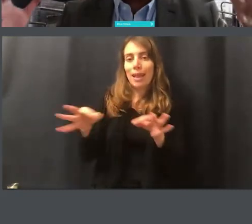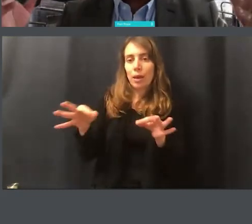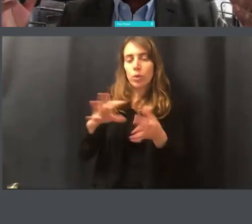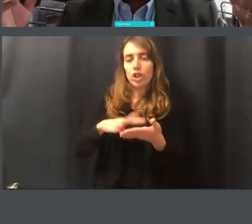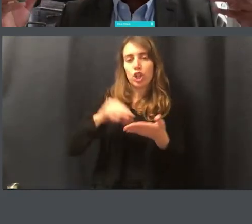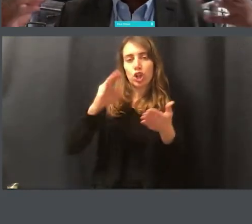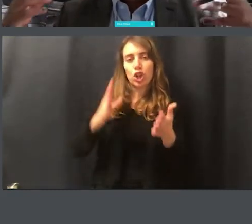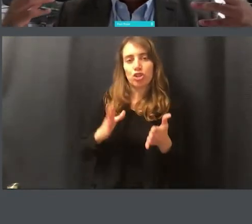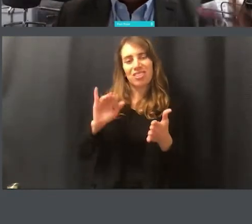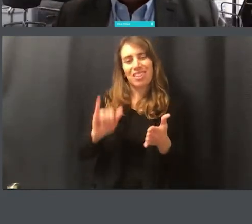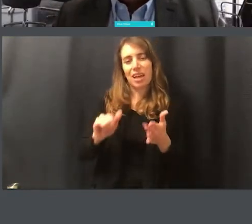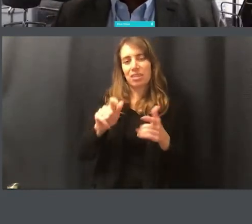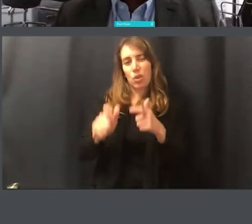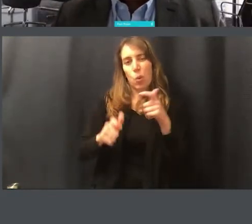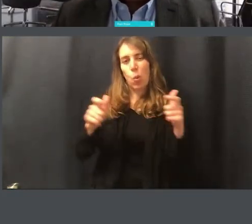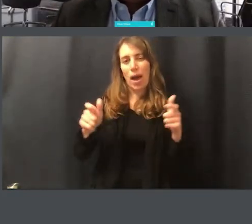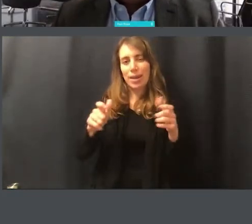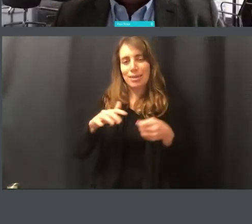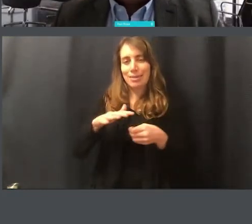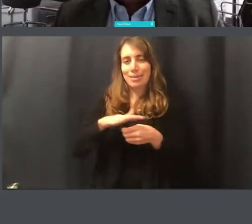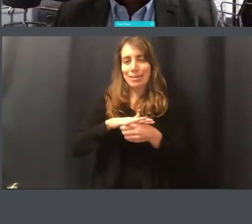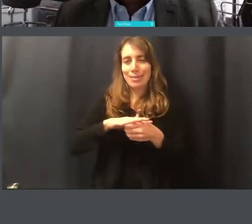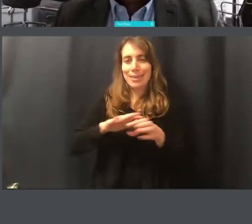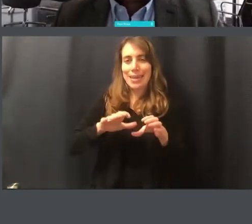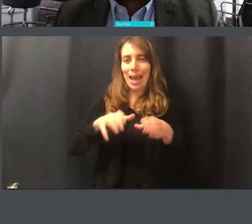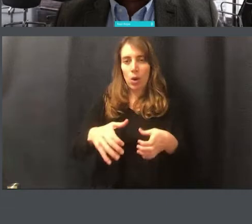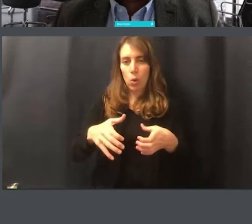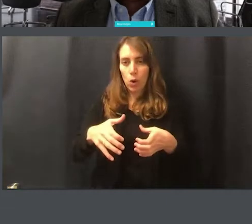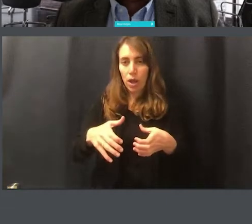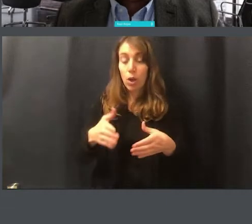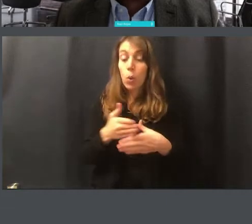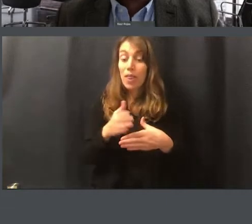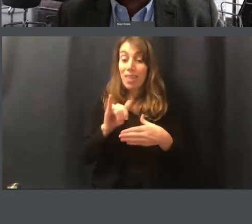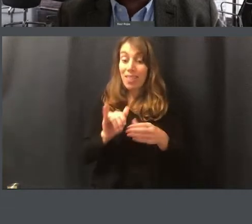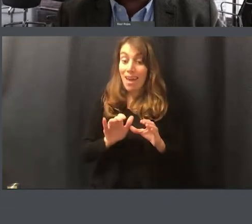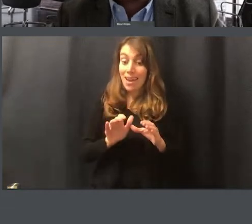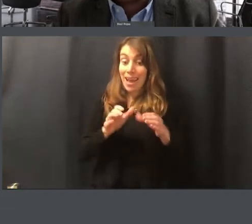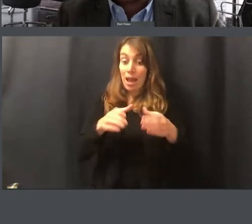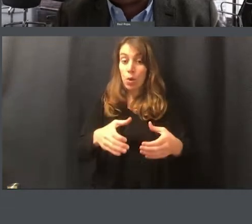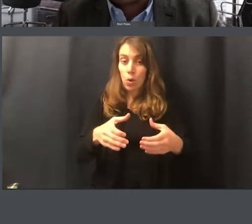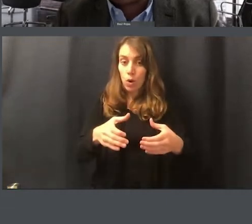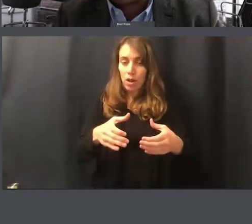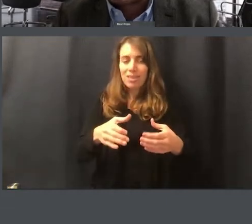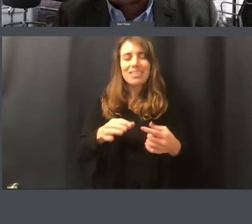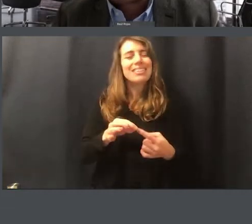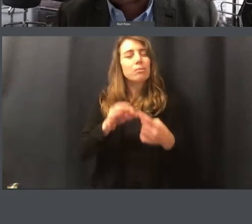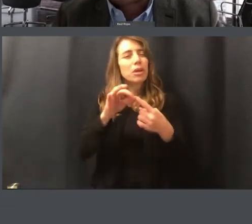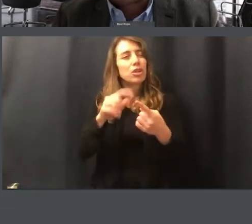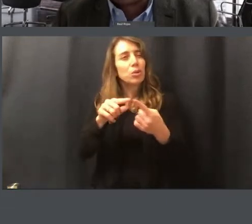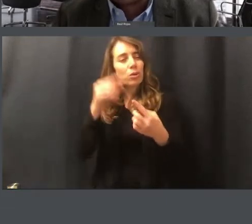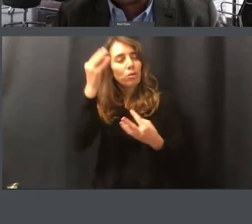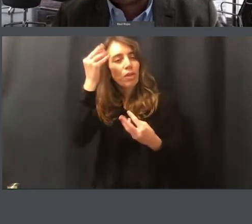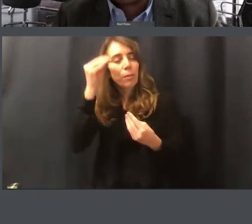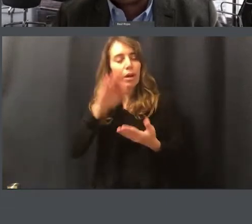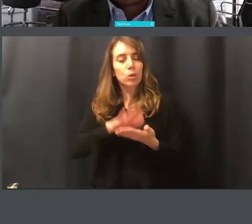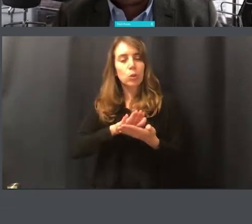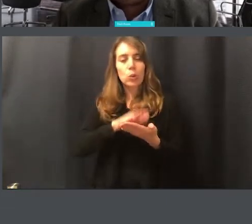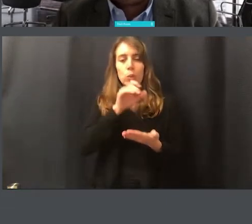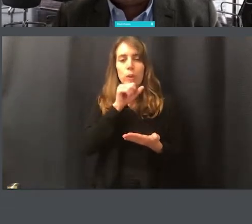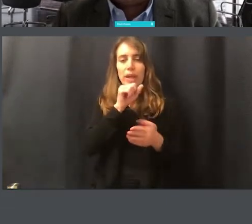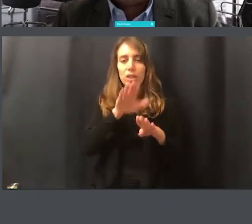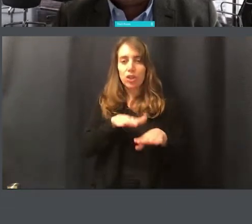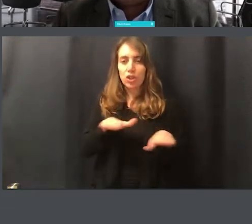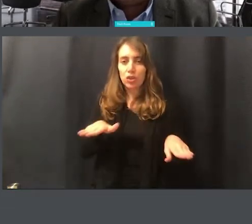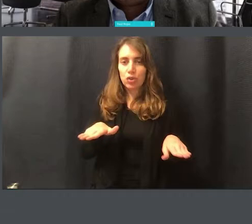category right now. Within that category, especially if we think about school-age children, many times we're